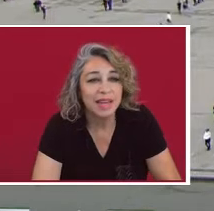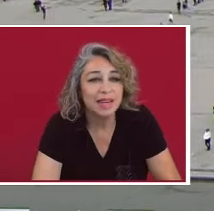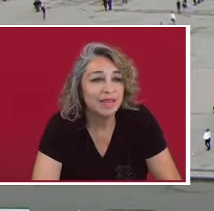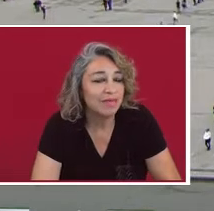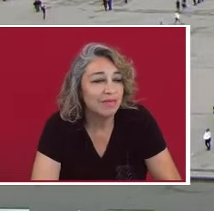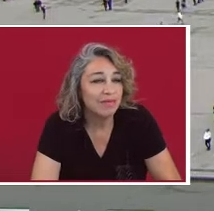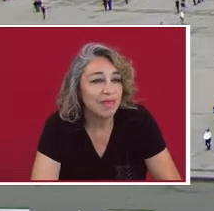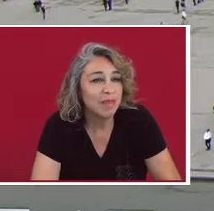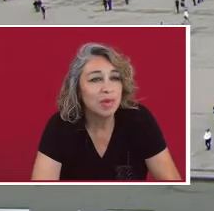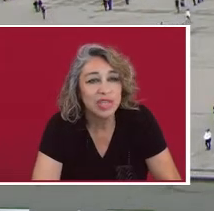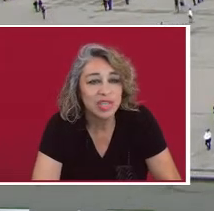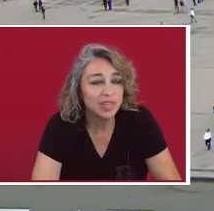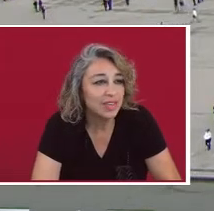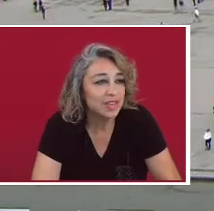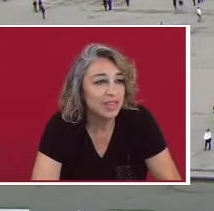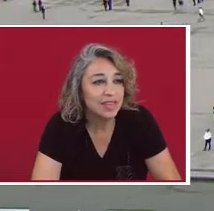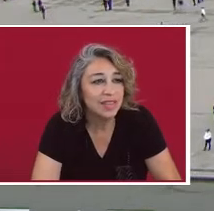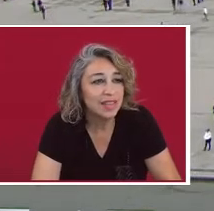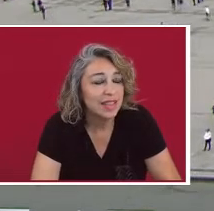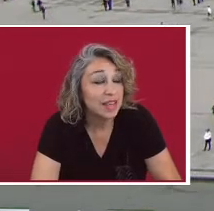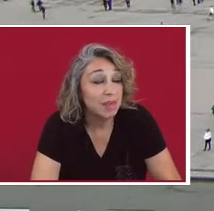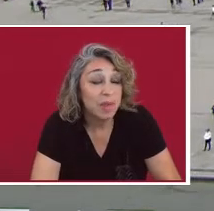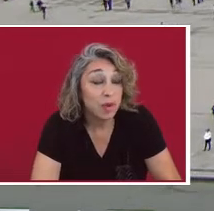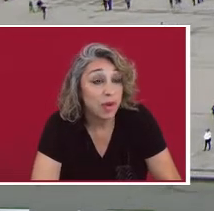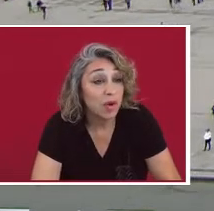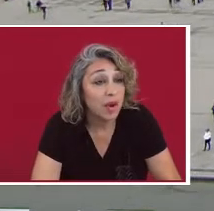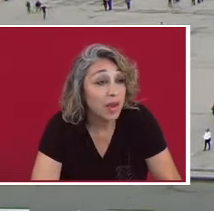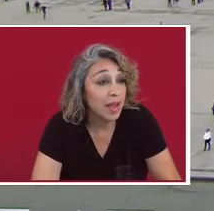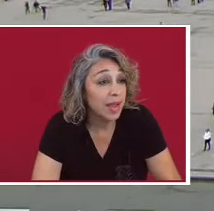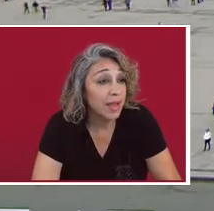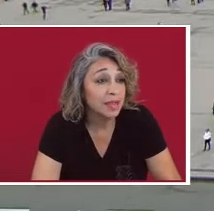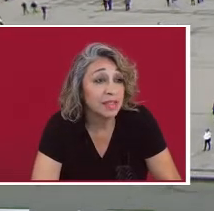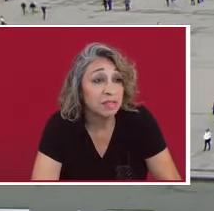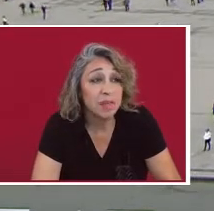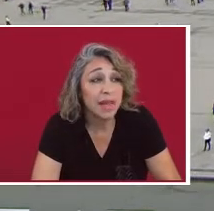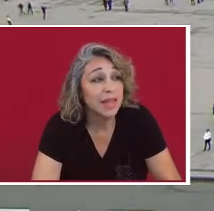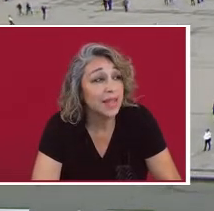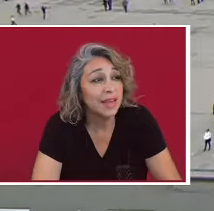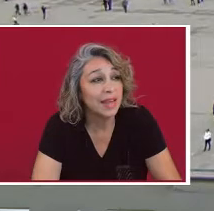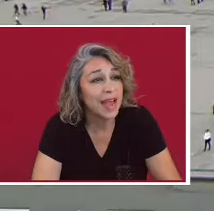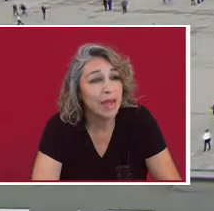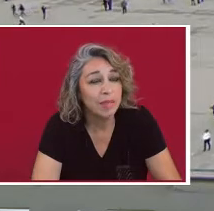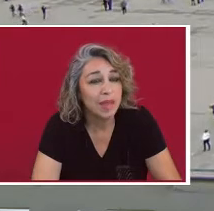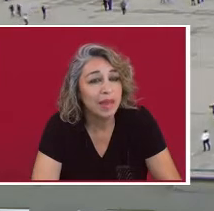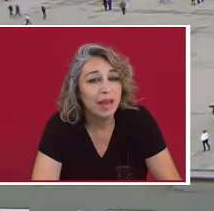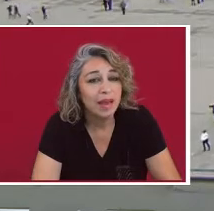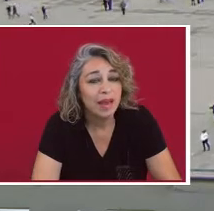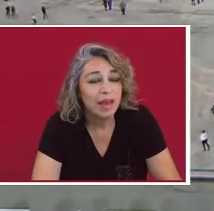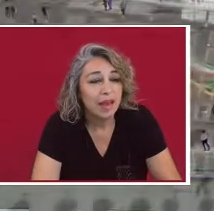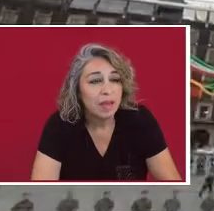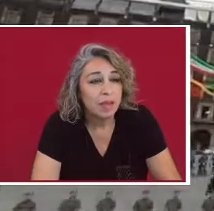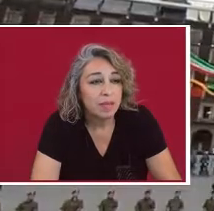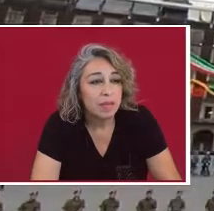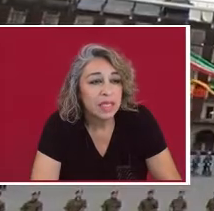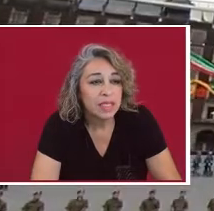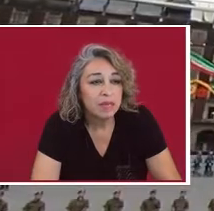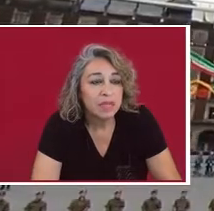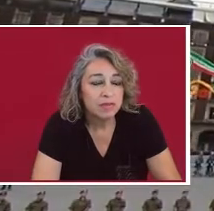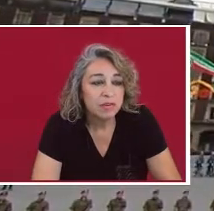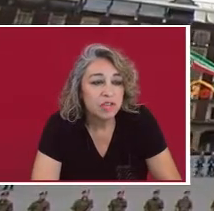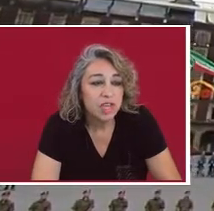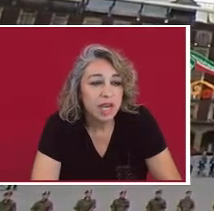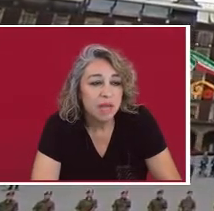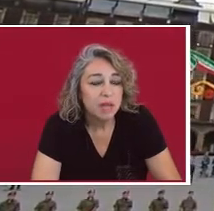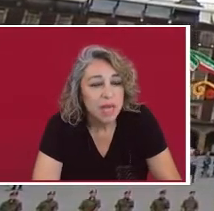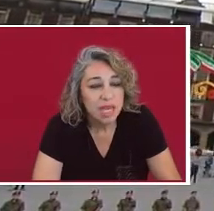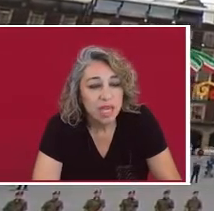motivating and emotional, and people were crying and smiling and happy, because it was the